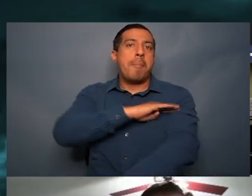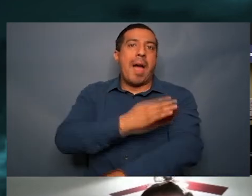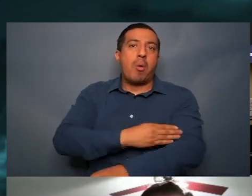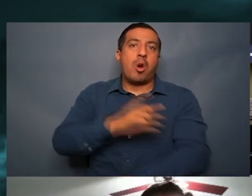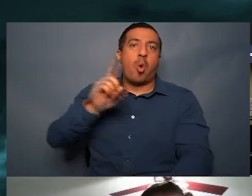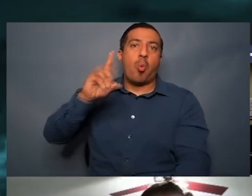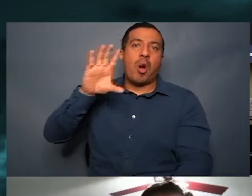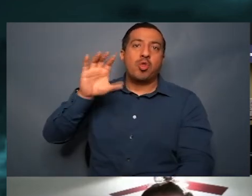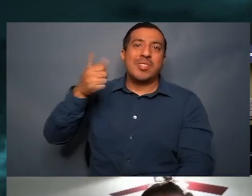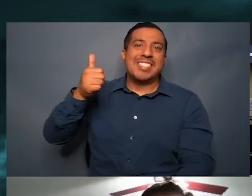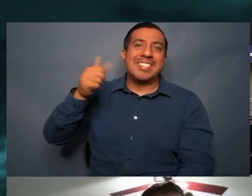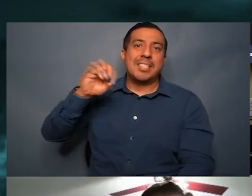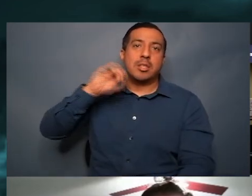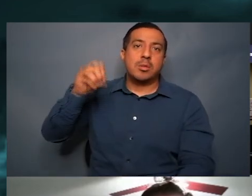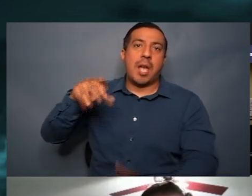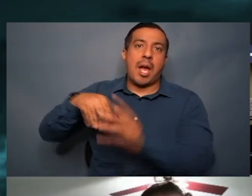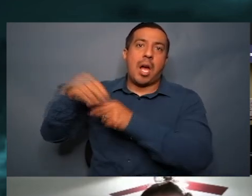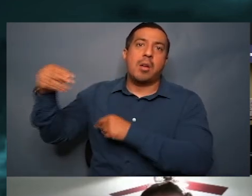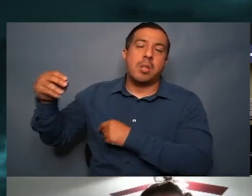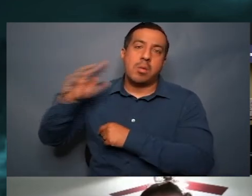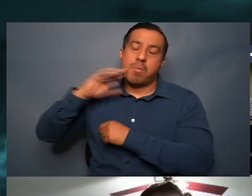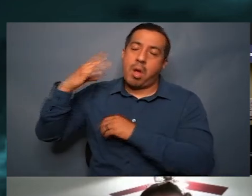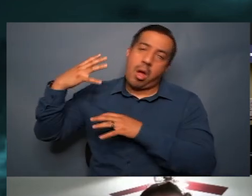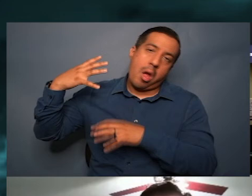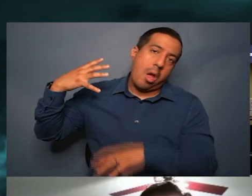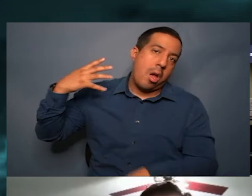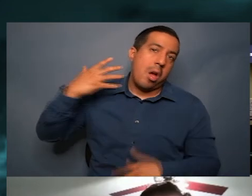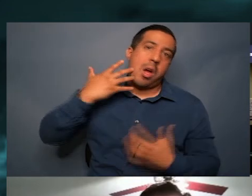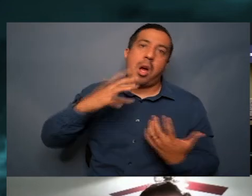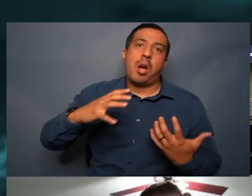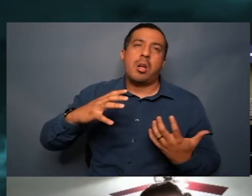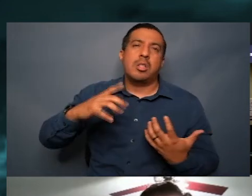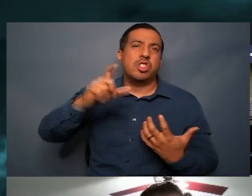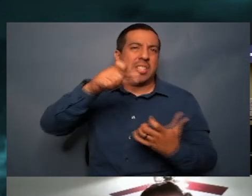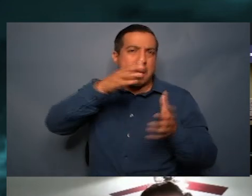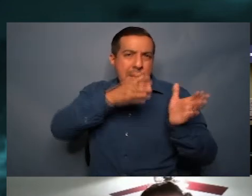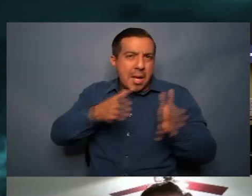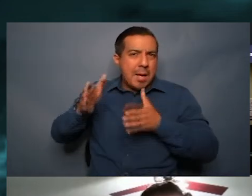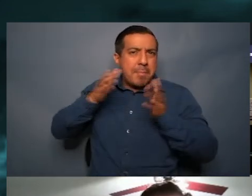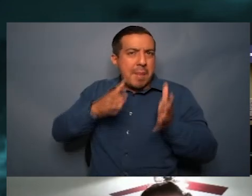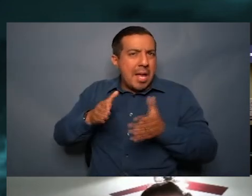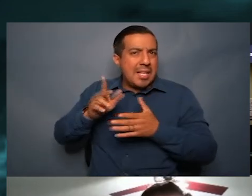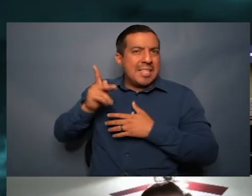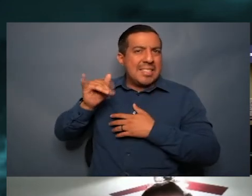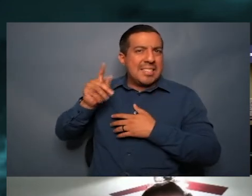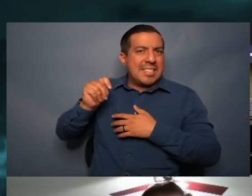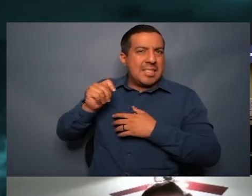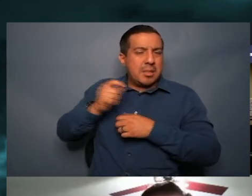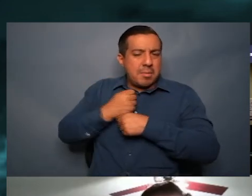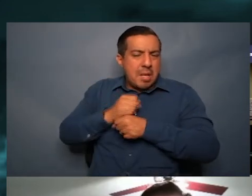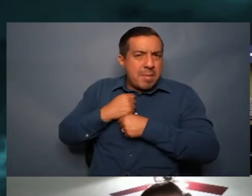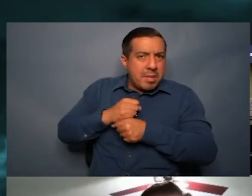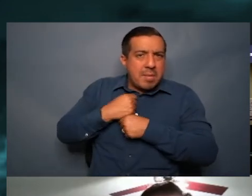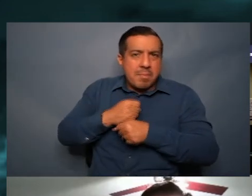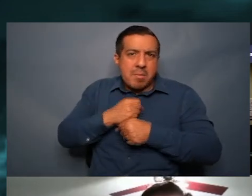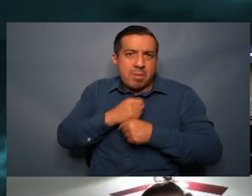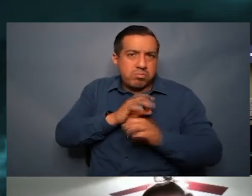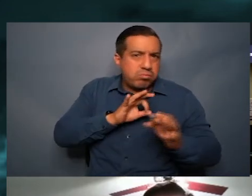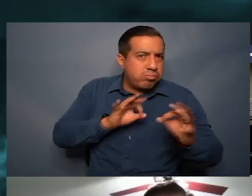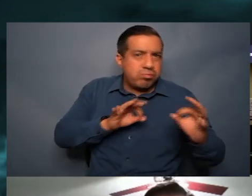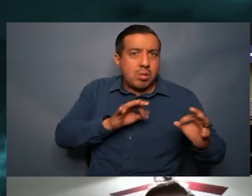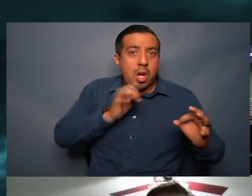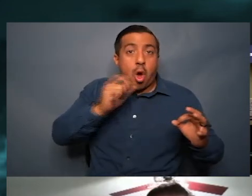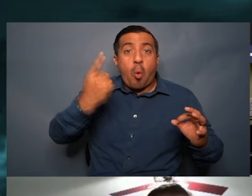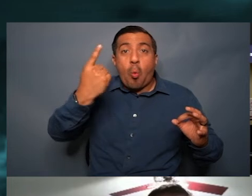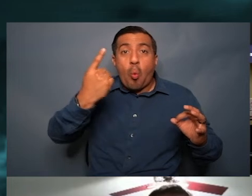degrees. So really, make your plan and build your kit, and not just for one